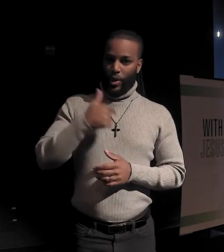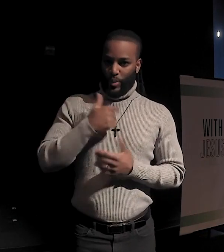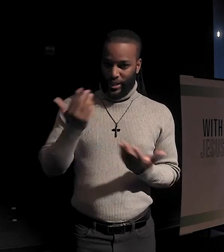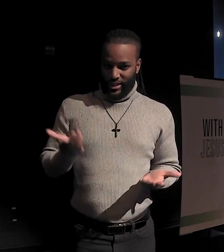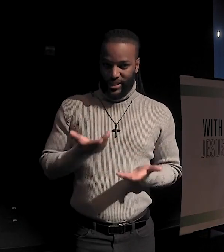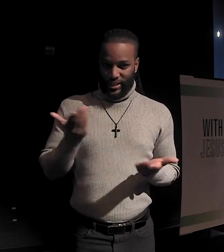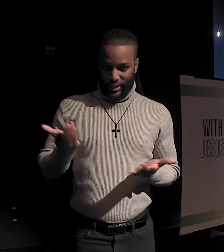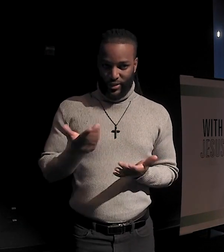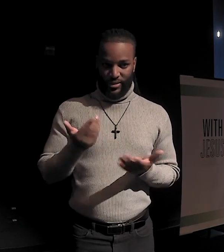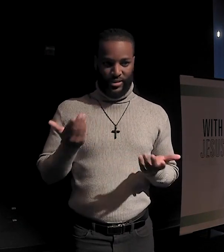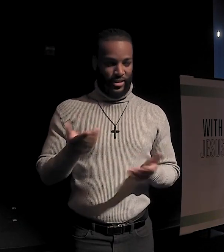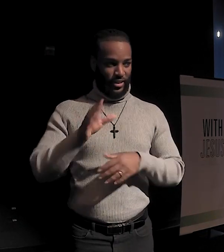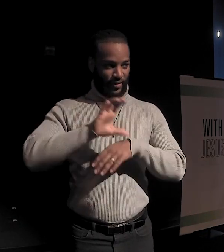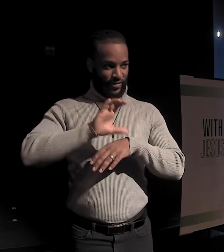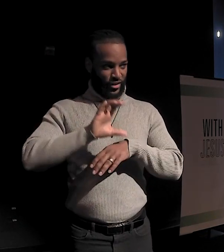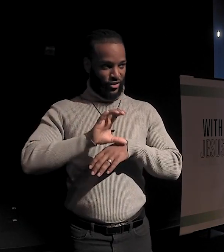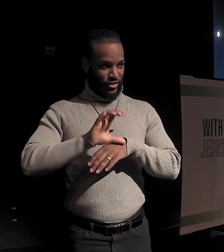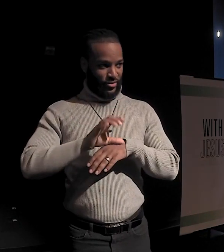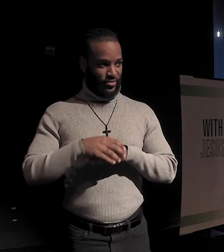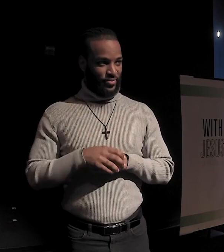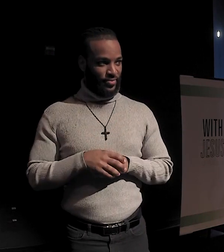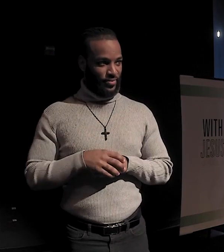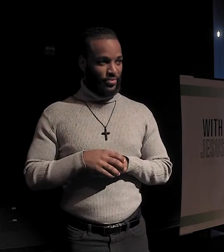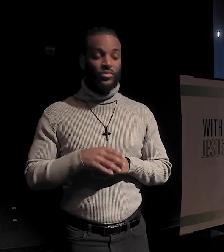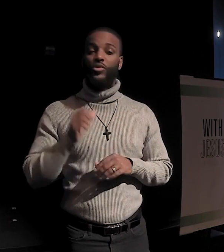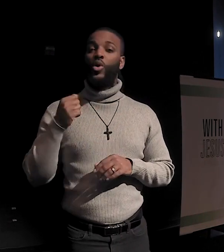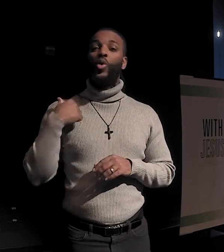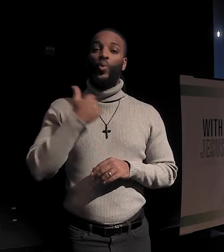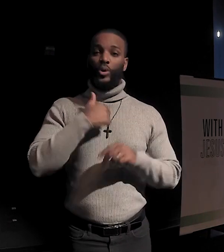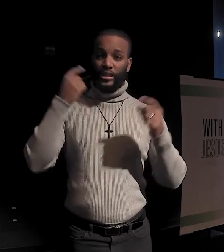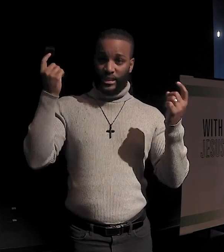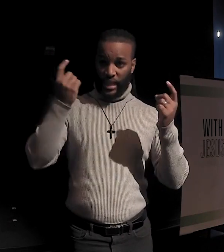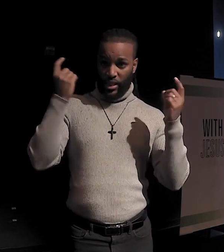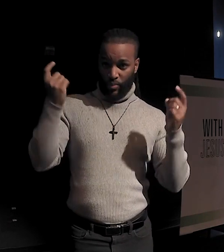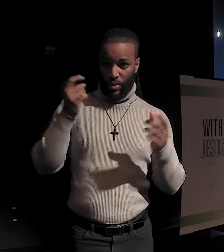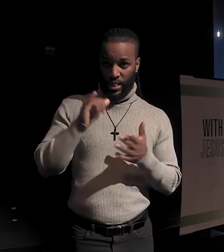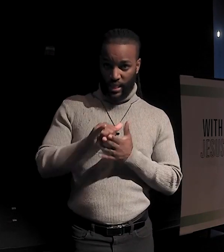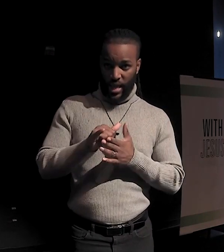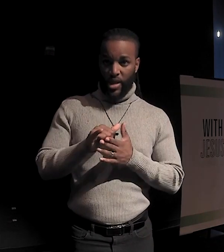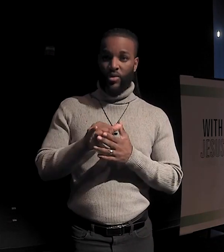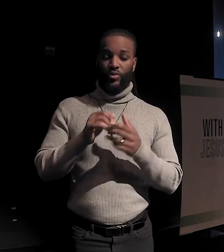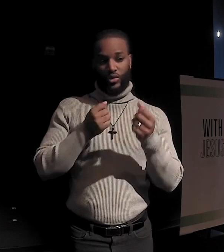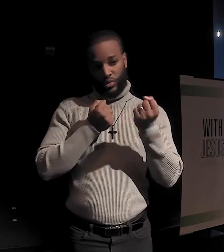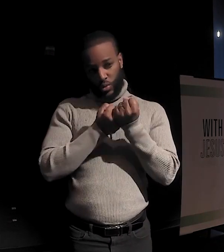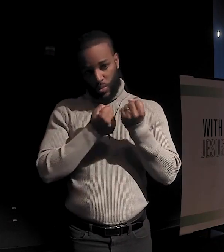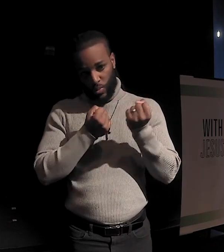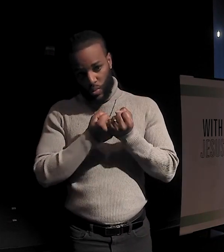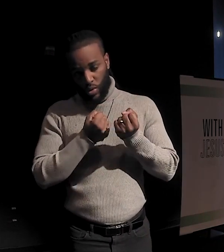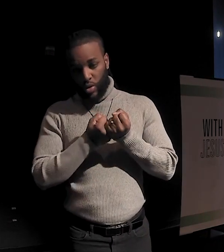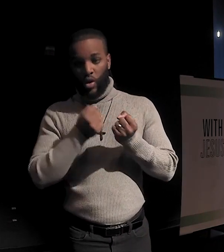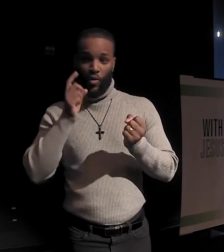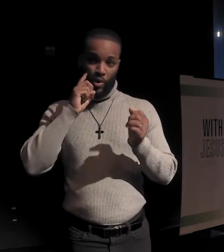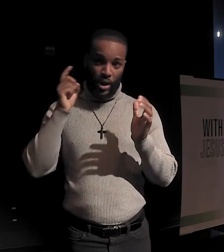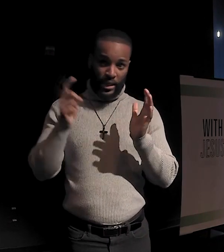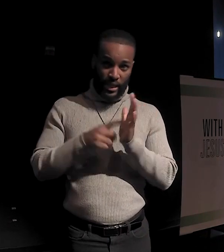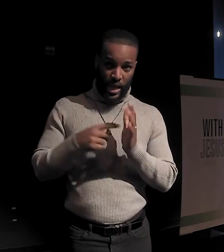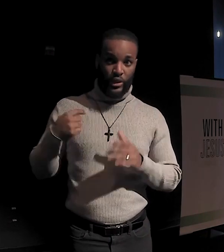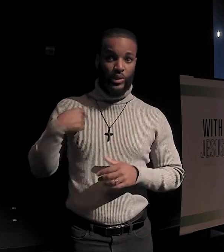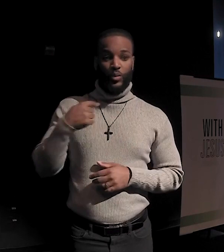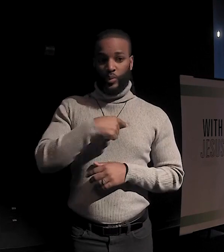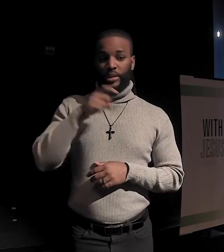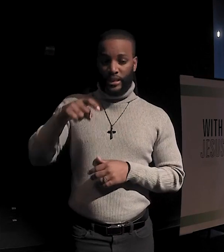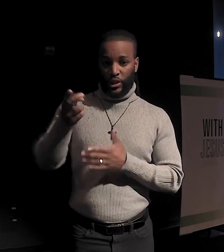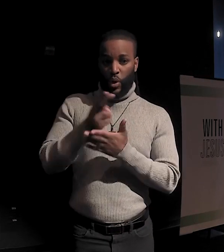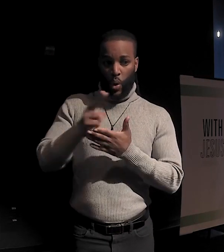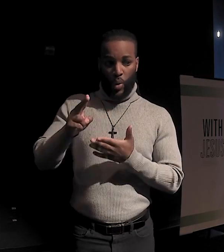we do here at the Vineyard. So we celebrate that, we get behind it, and we recognize we need the